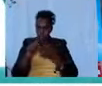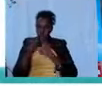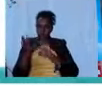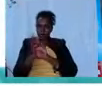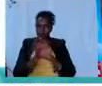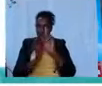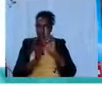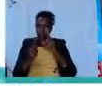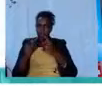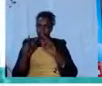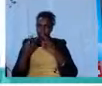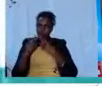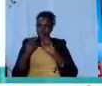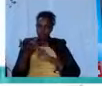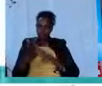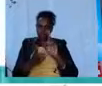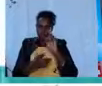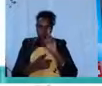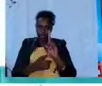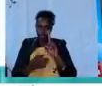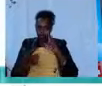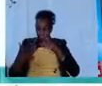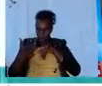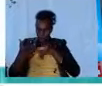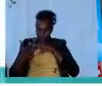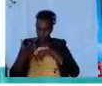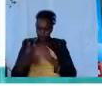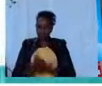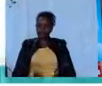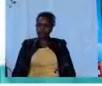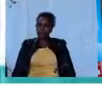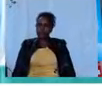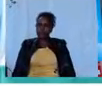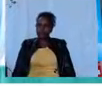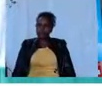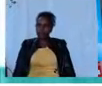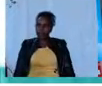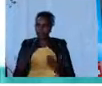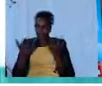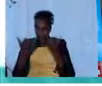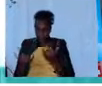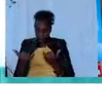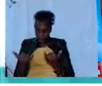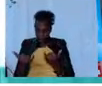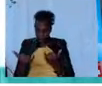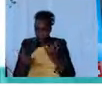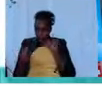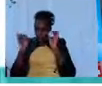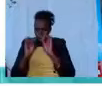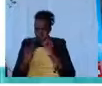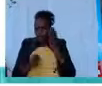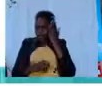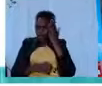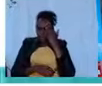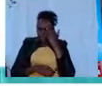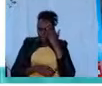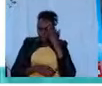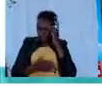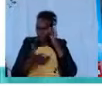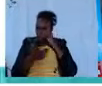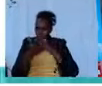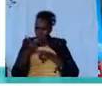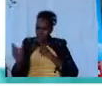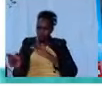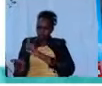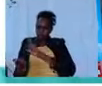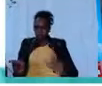1. And we read, "And now, O Israel, what does the Lord